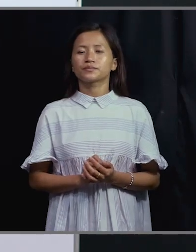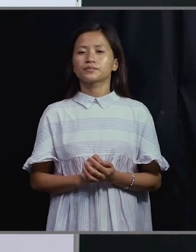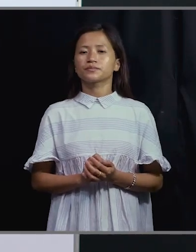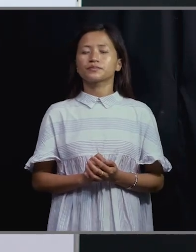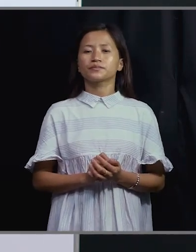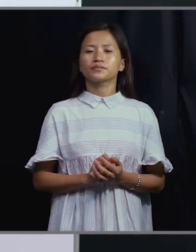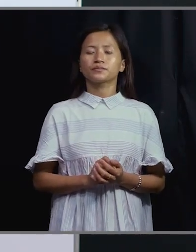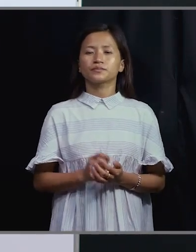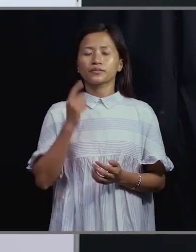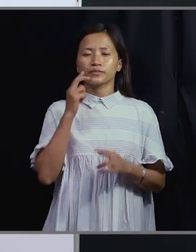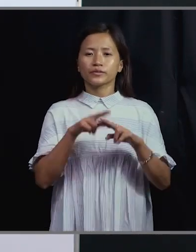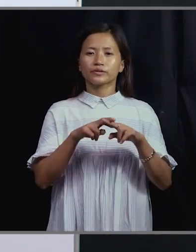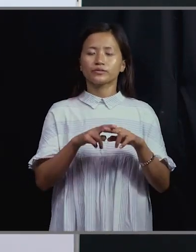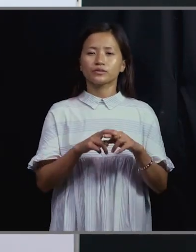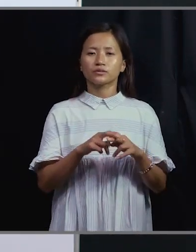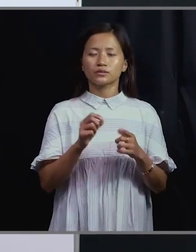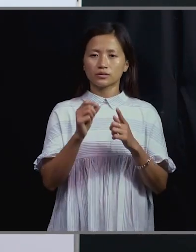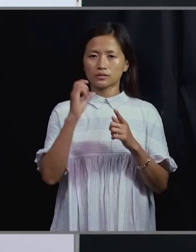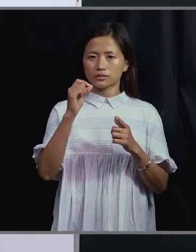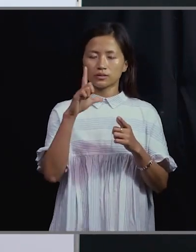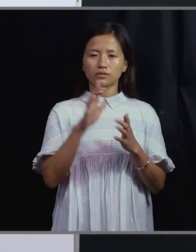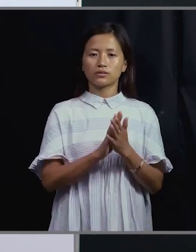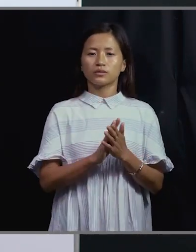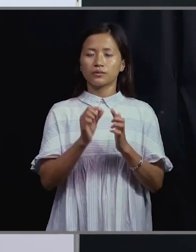But if this chloropenzene